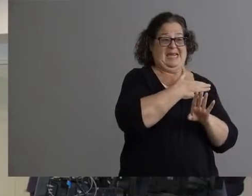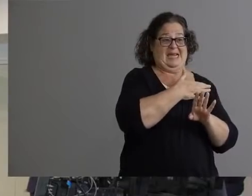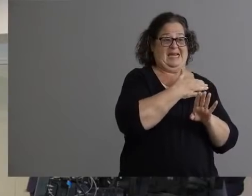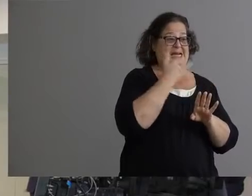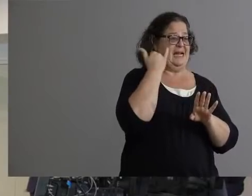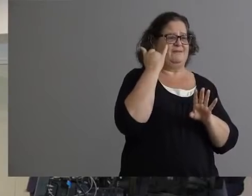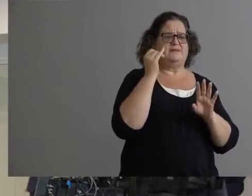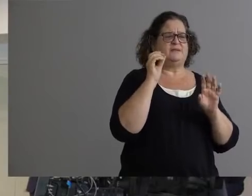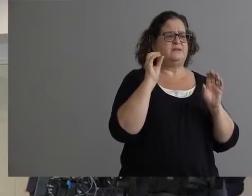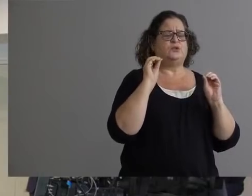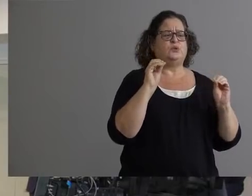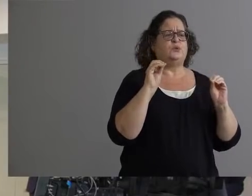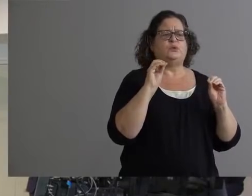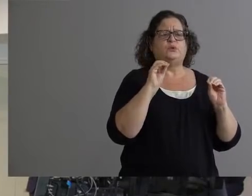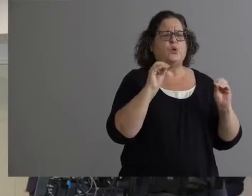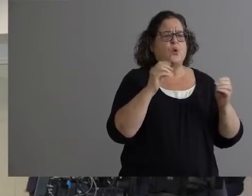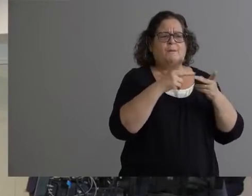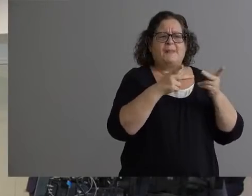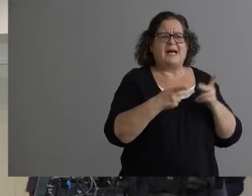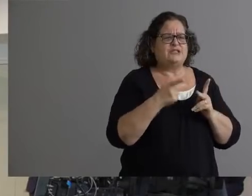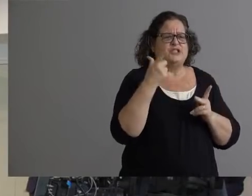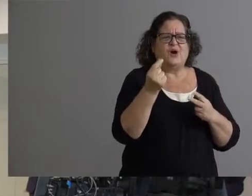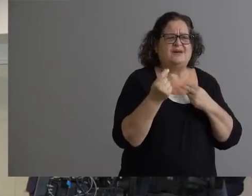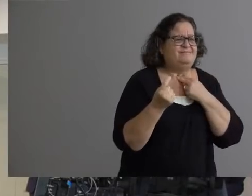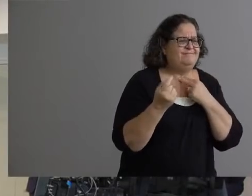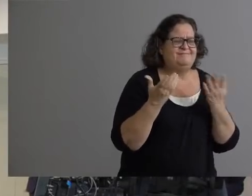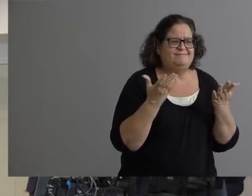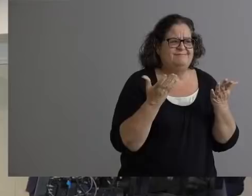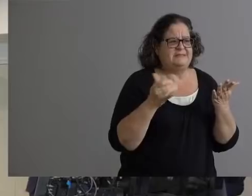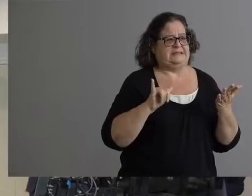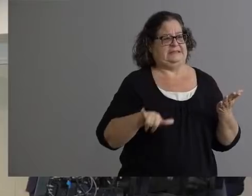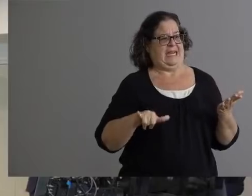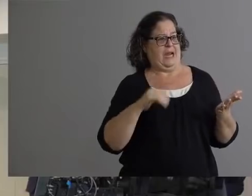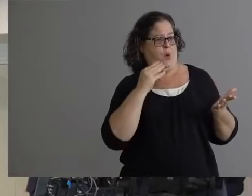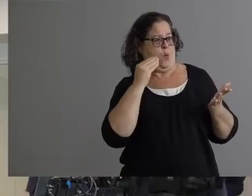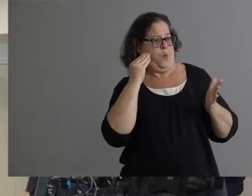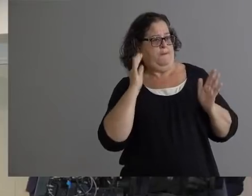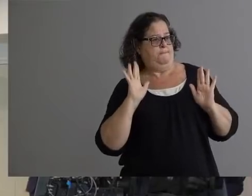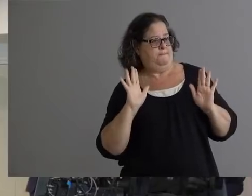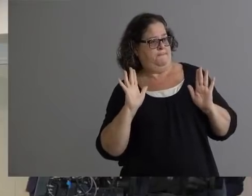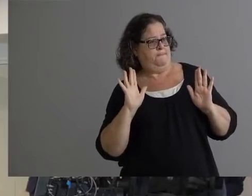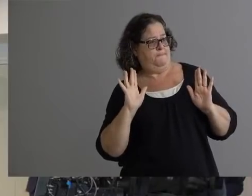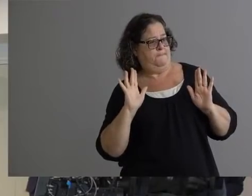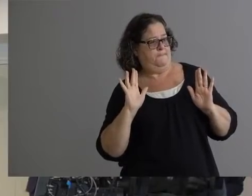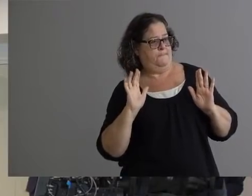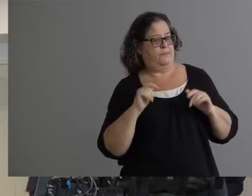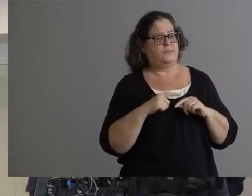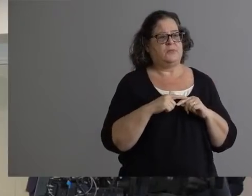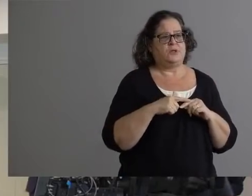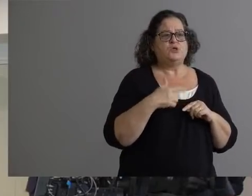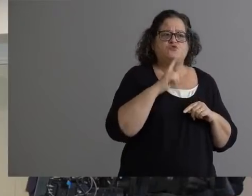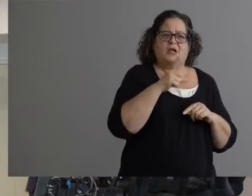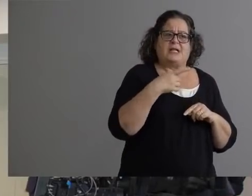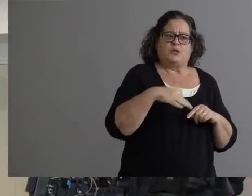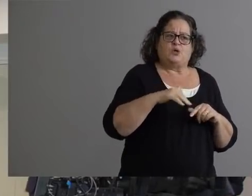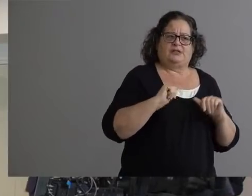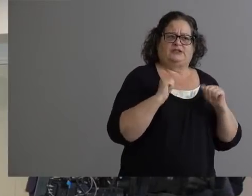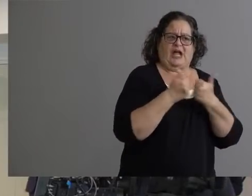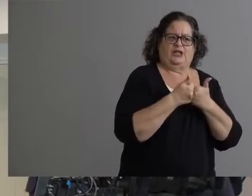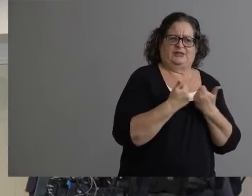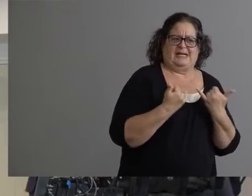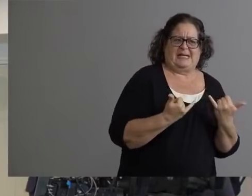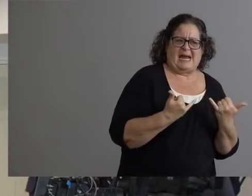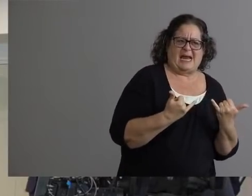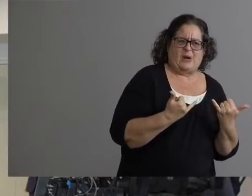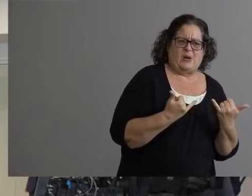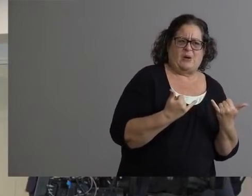on that, saying this is a time of maximum challenge. But in the middle, you said, feel free to go to a restaurant and sit in it if you want to. Is that a mixed